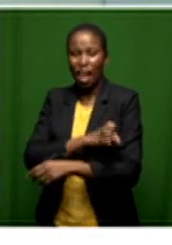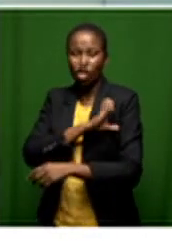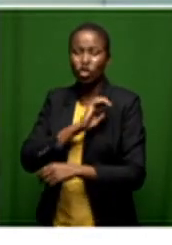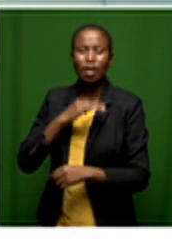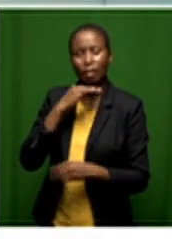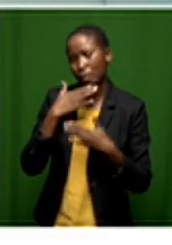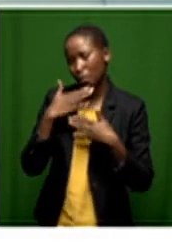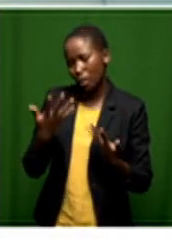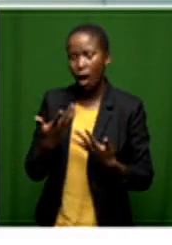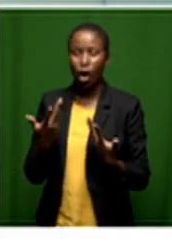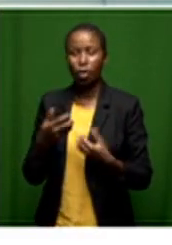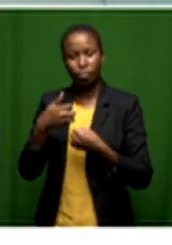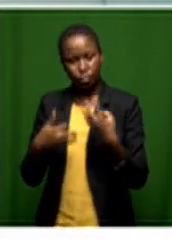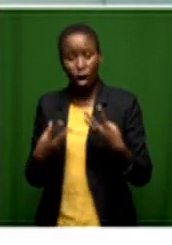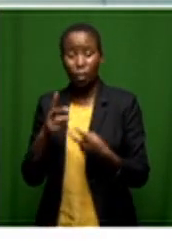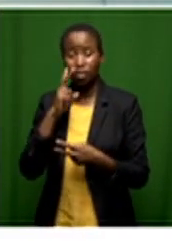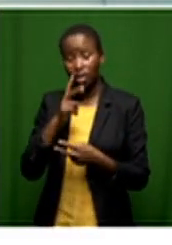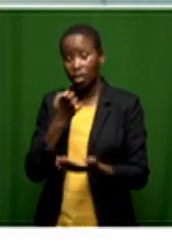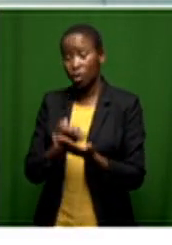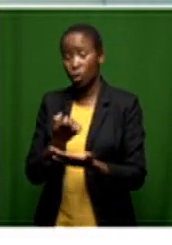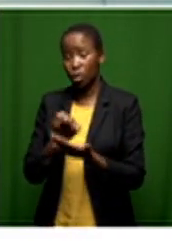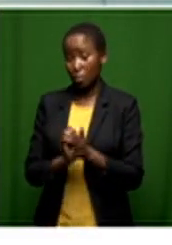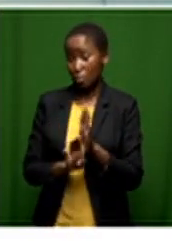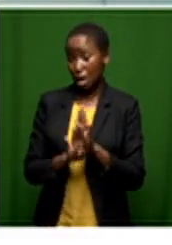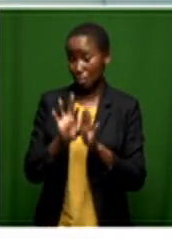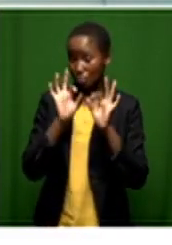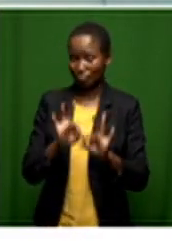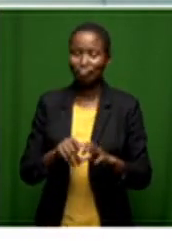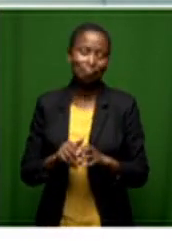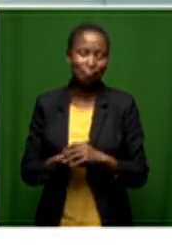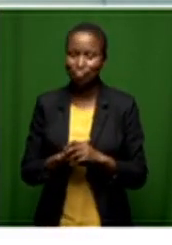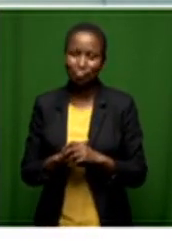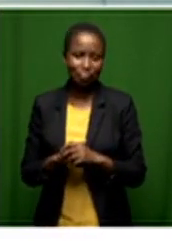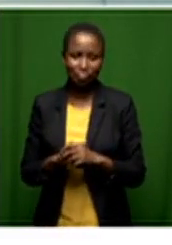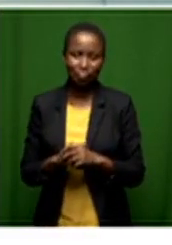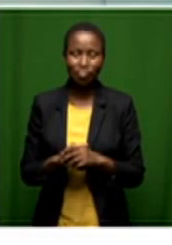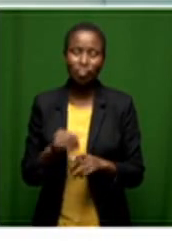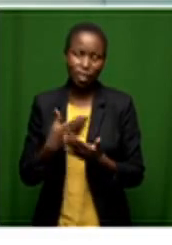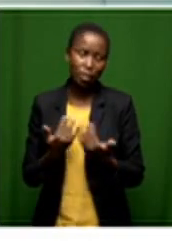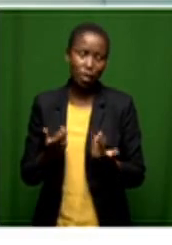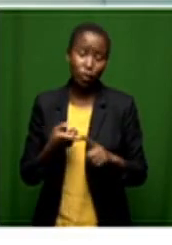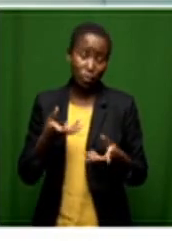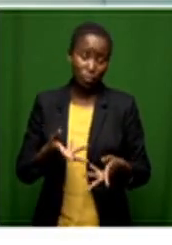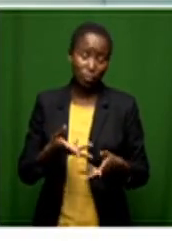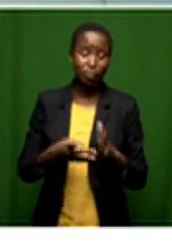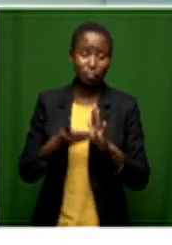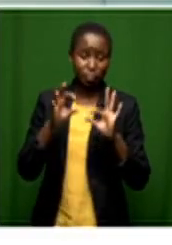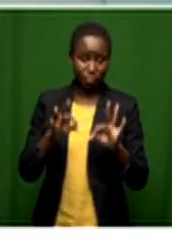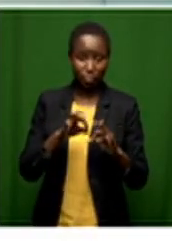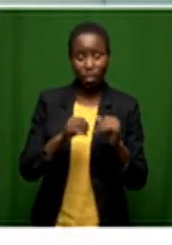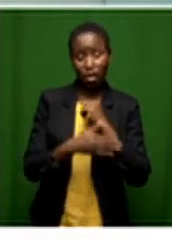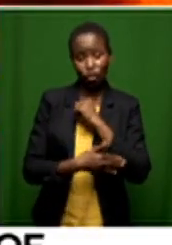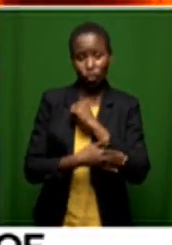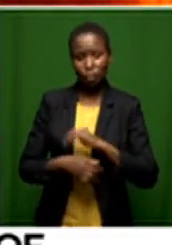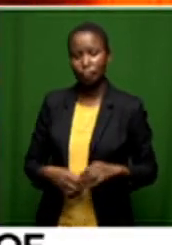that the economy does not seem to be growing in terms of our energy demand, as you would expect from a developing country. Yeah. There are a lot of